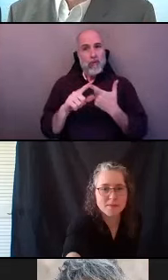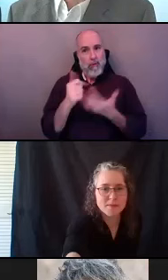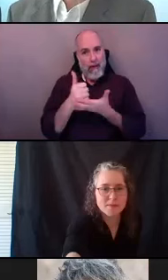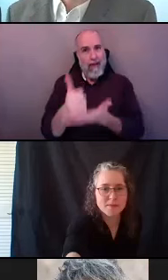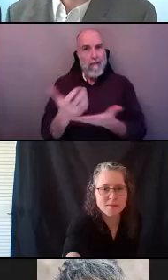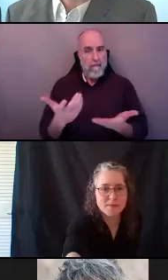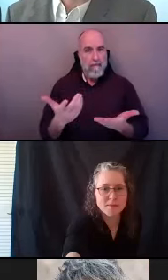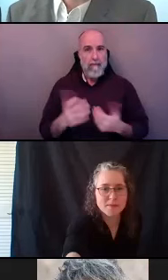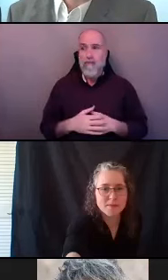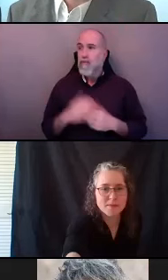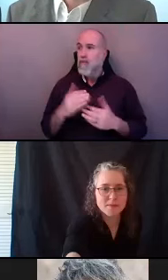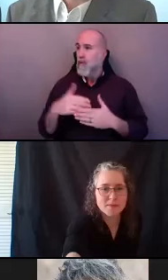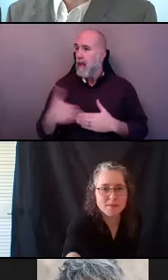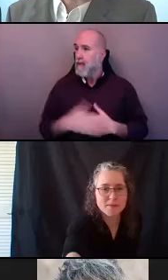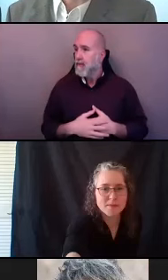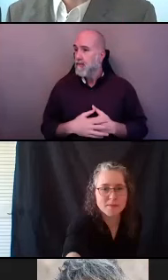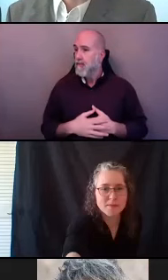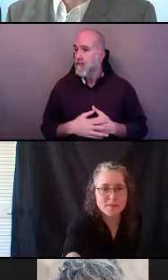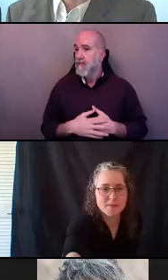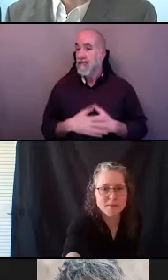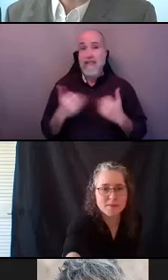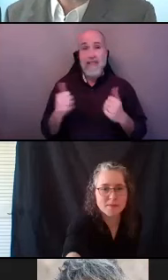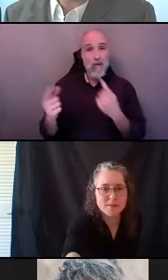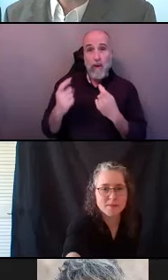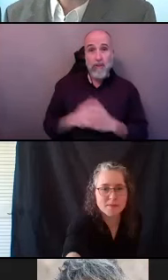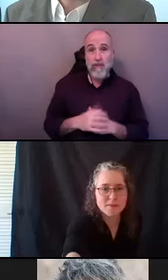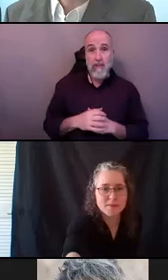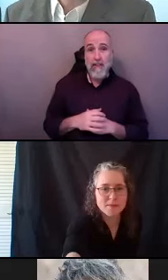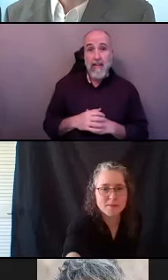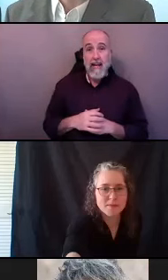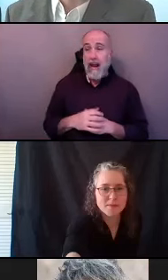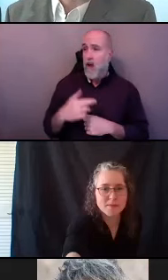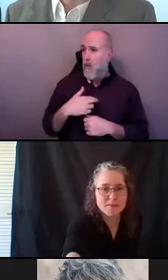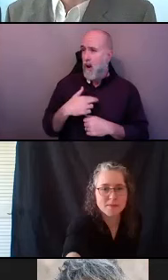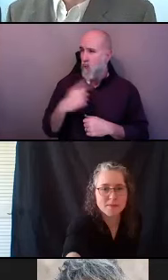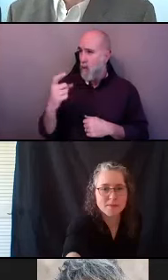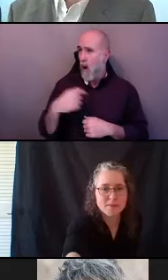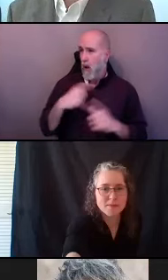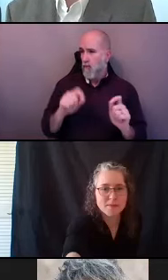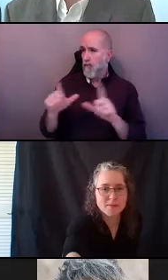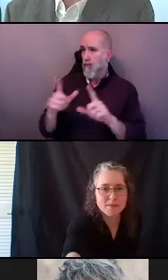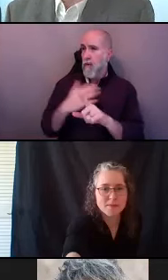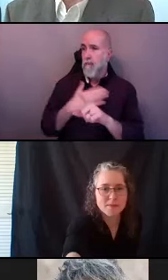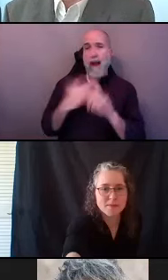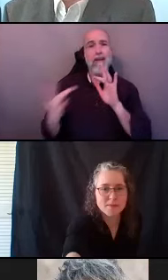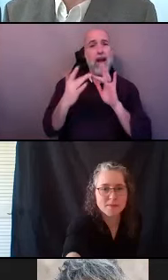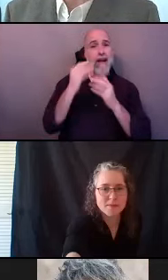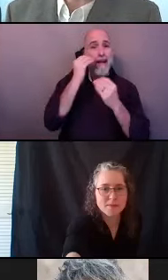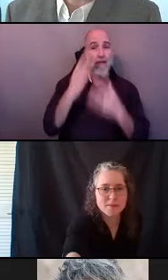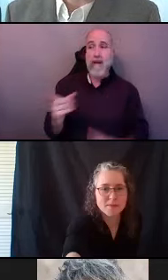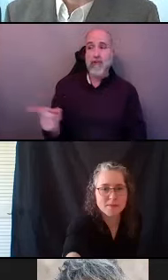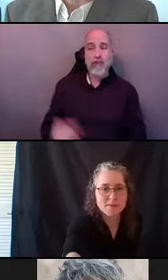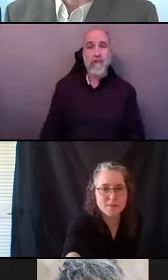So next slide then is questions. And then if you could, Randy, if you can go one more, I'll put my contact information up